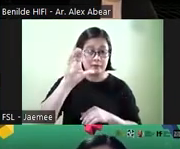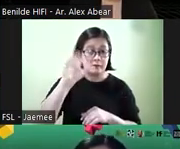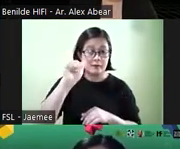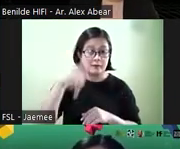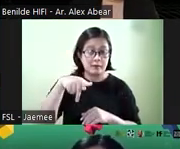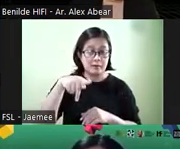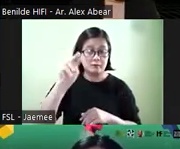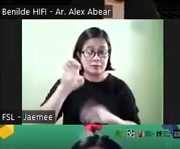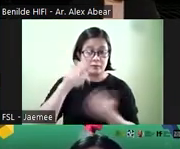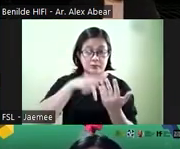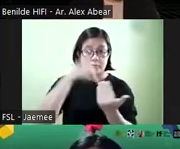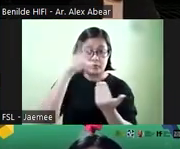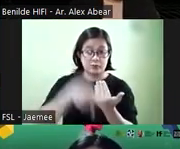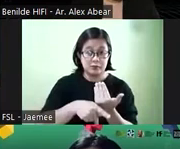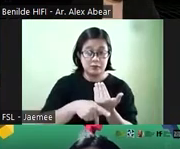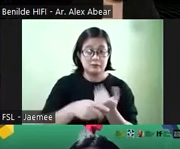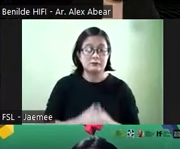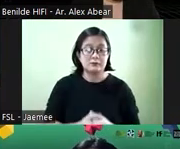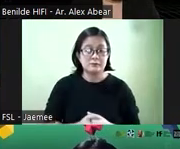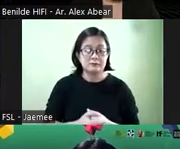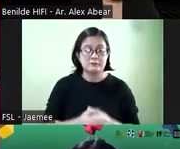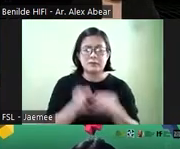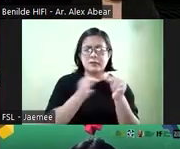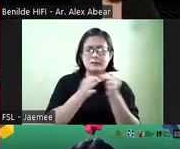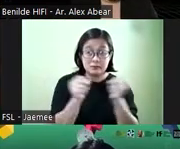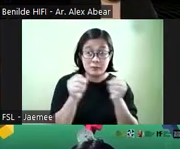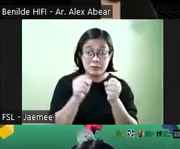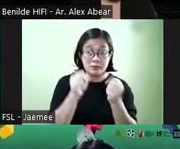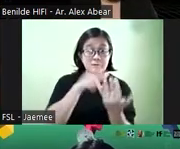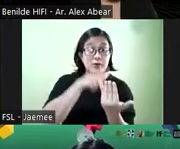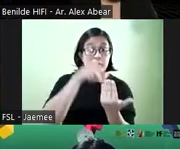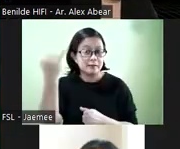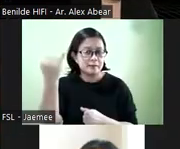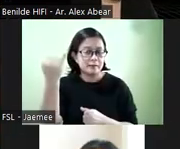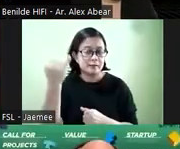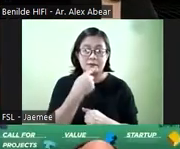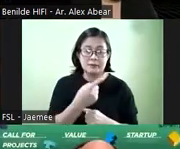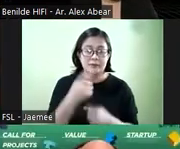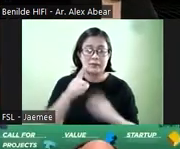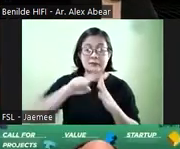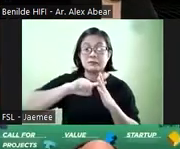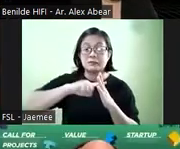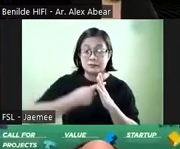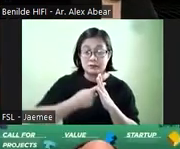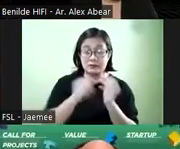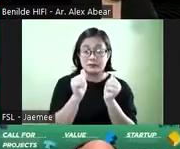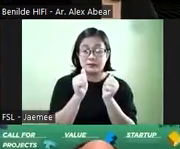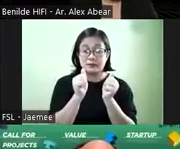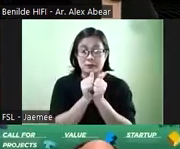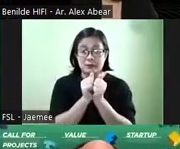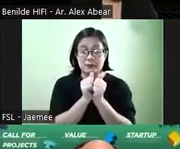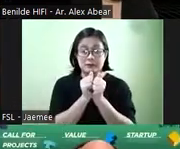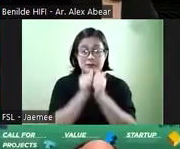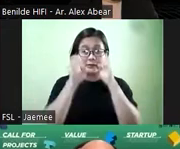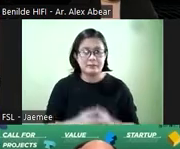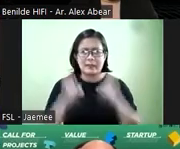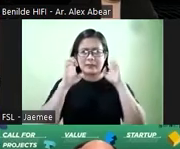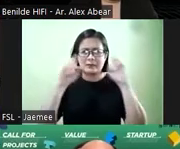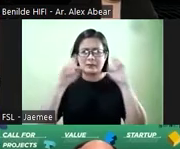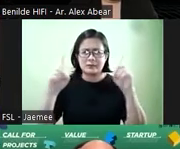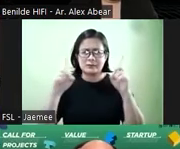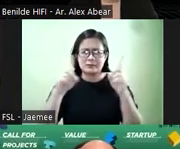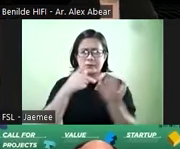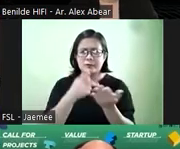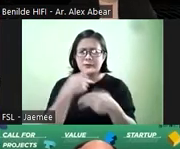as tiny product. So let me explain this to you further. A tiny product to start with an educational product first. What